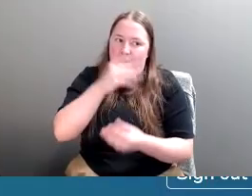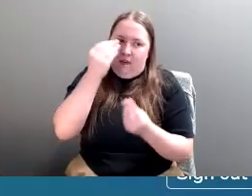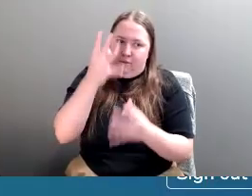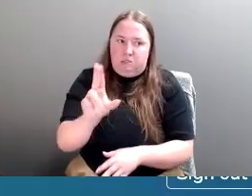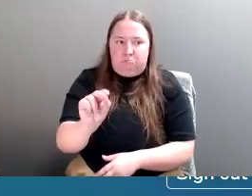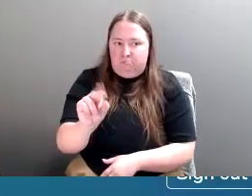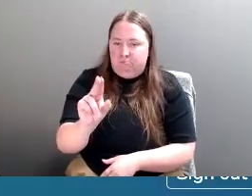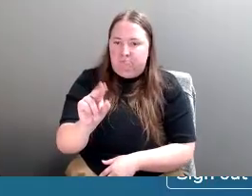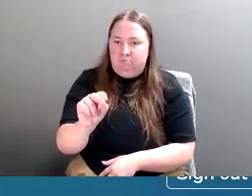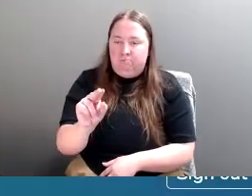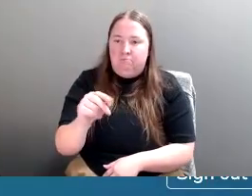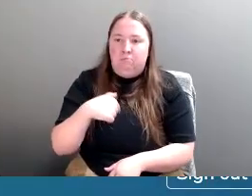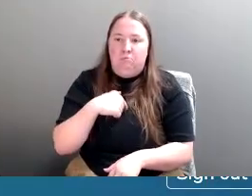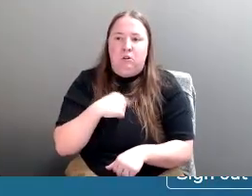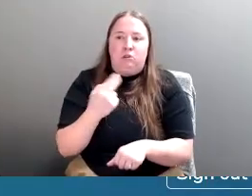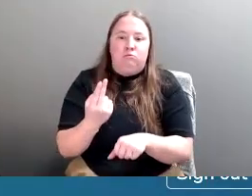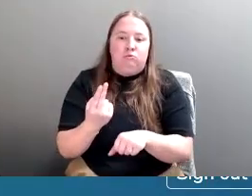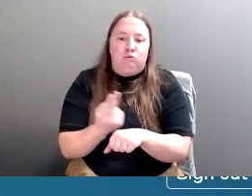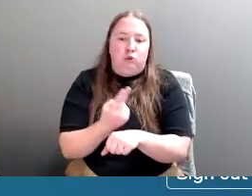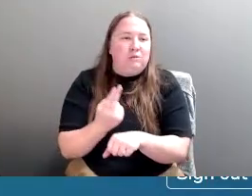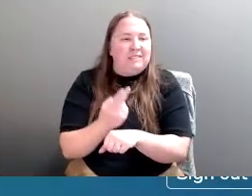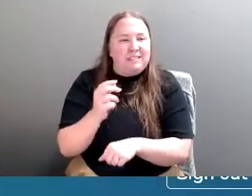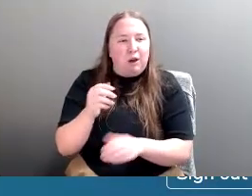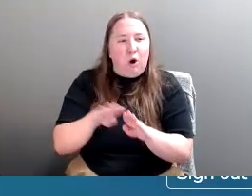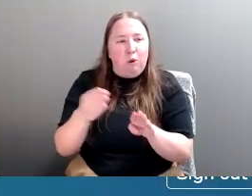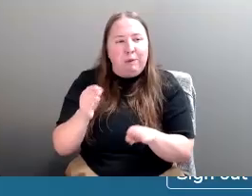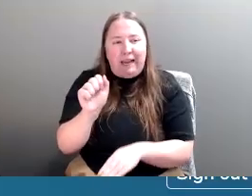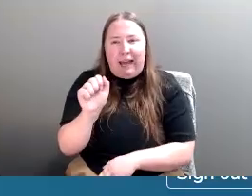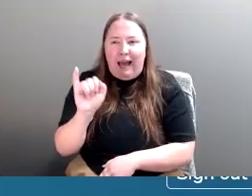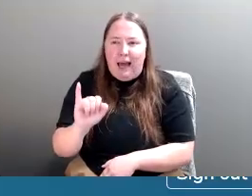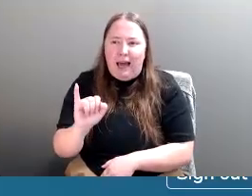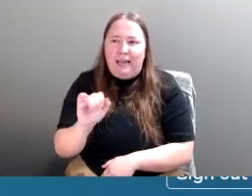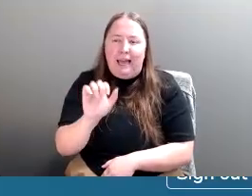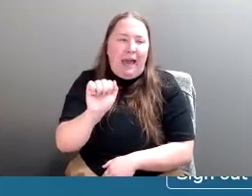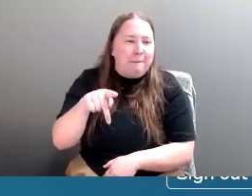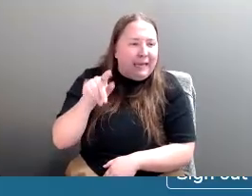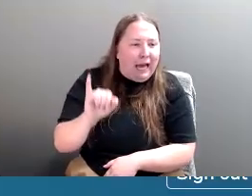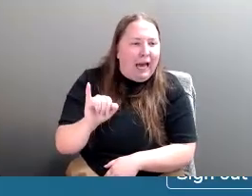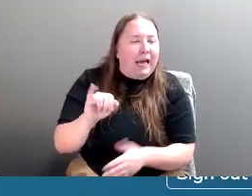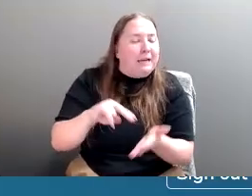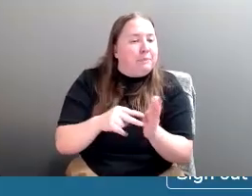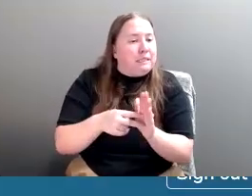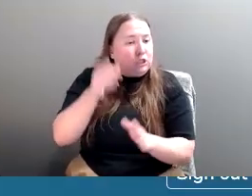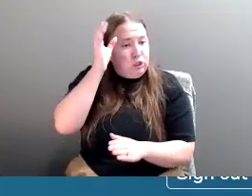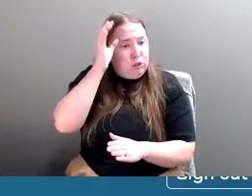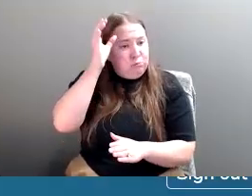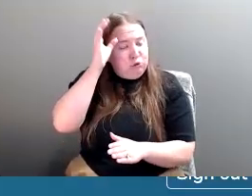this case, we're using in the background OpenAI's API, and all that means is that the computers are talking at their level. We're